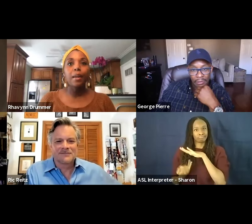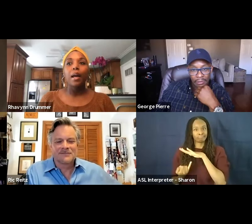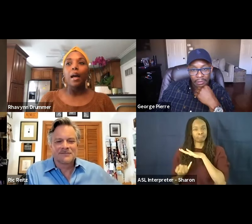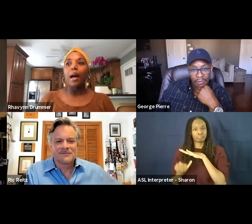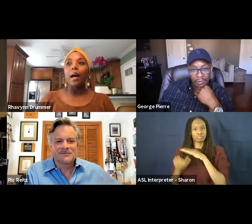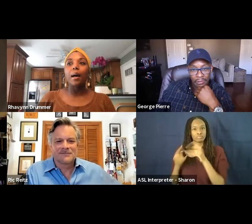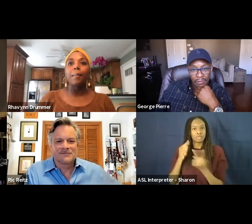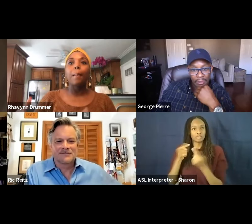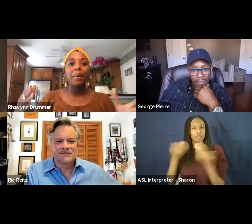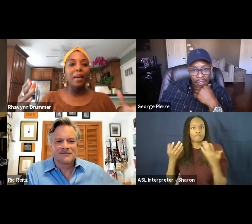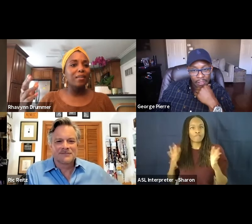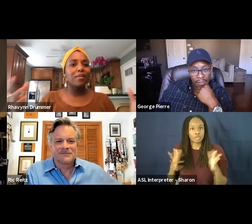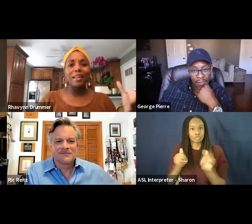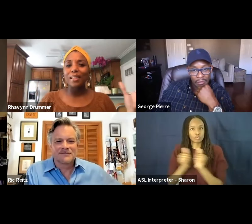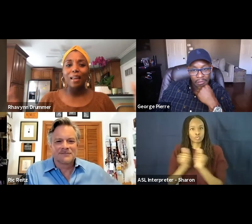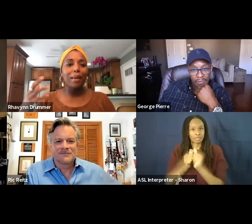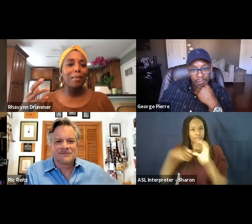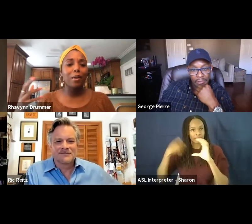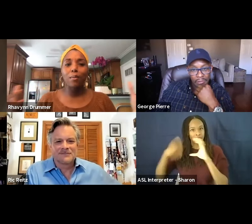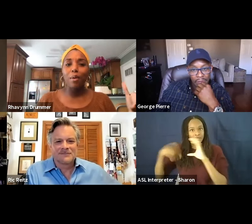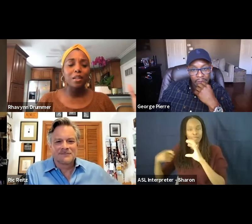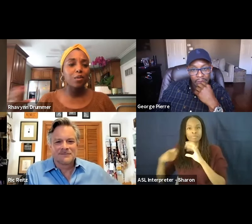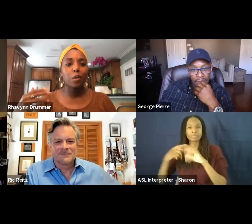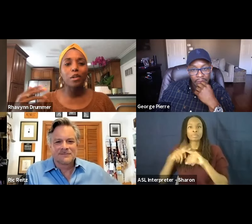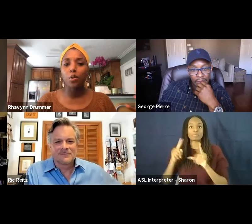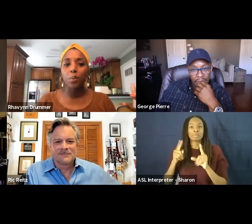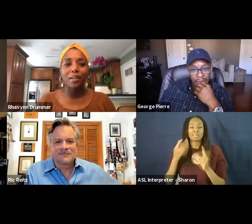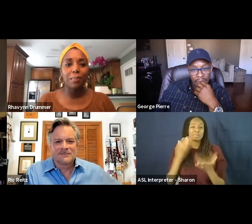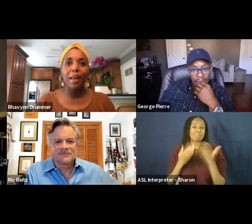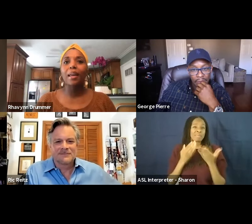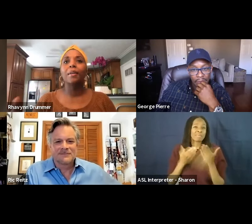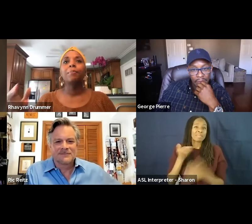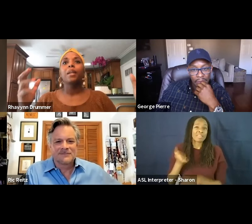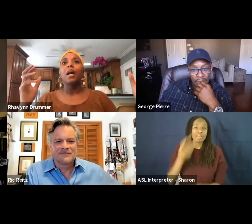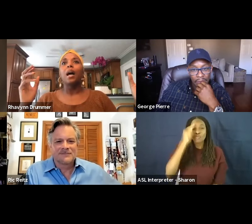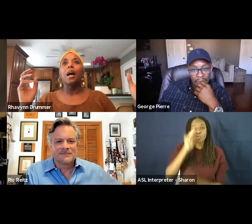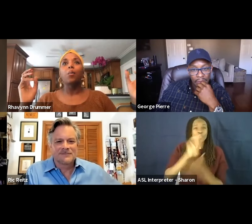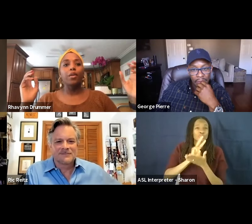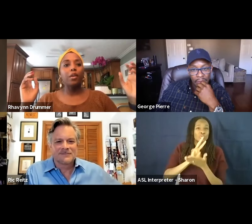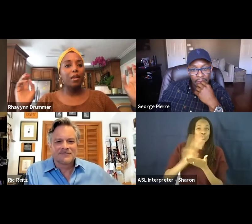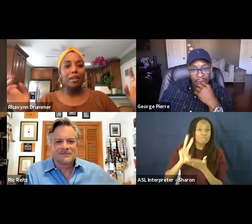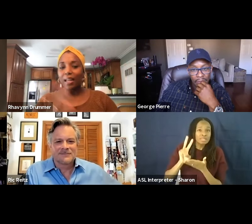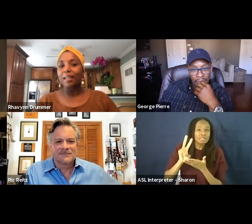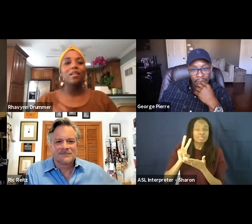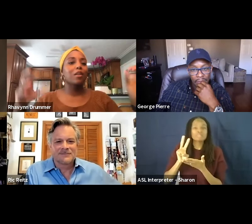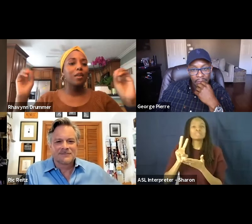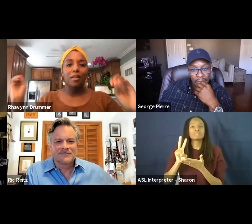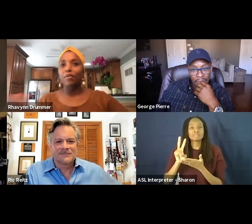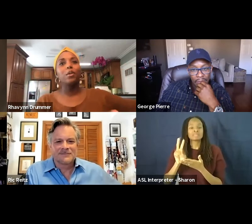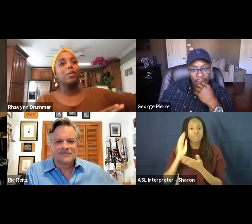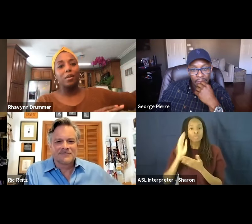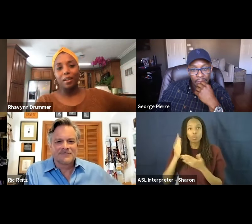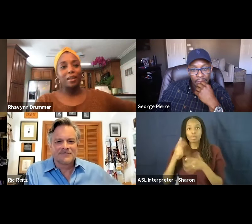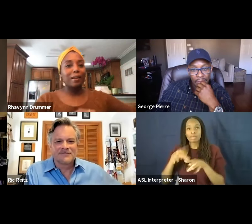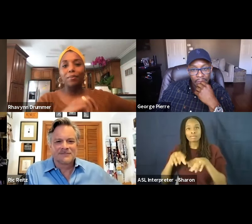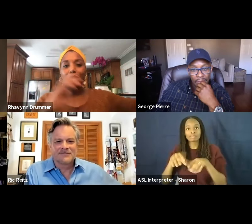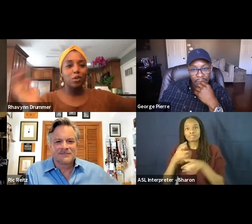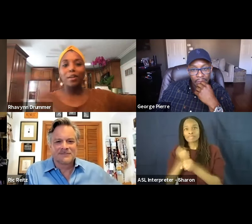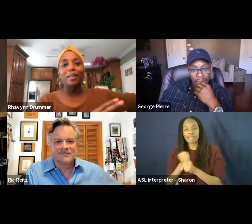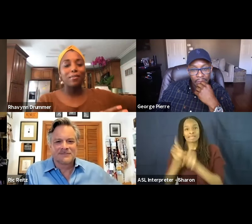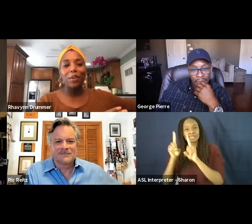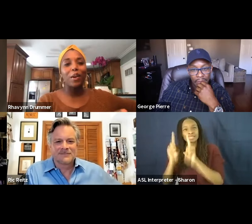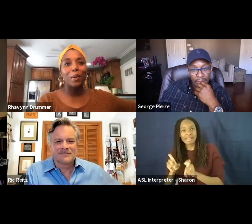filming. But let's see, they may be on the premises for a 2-week span where they're getting tested, they're getting food, they're